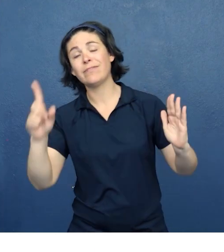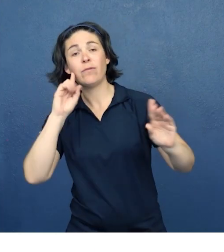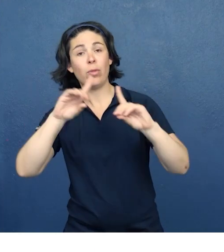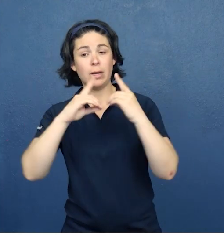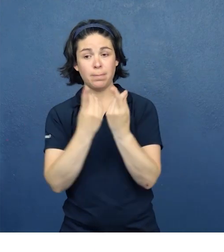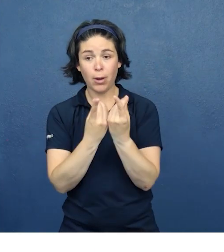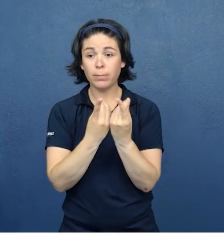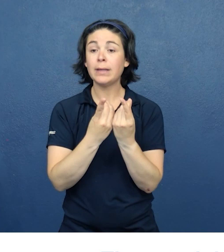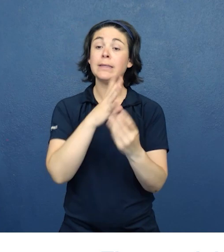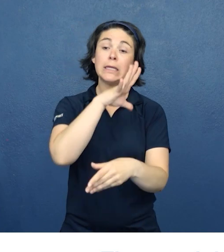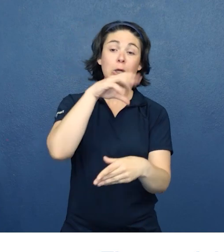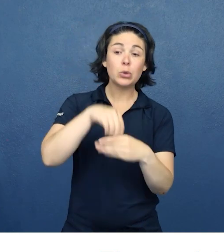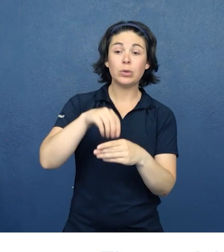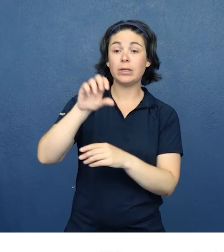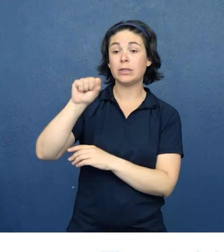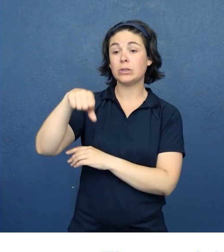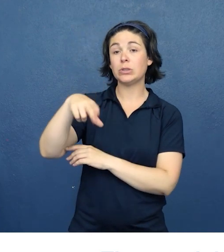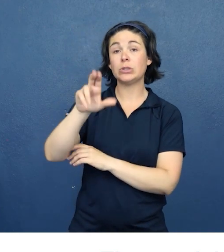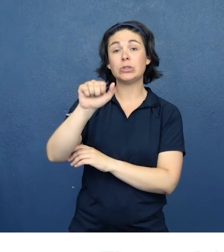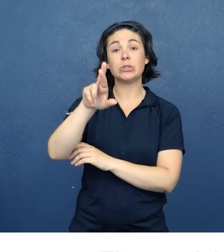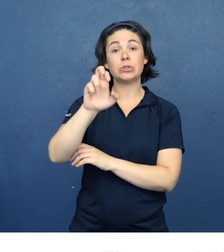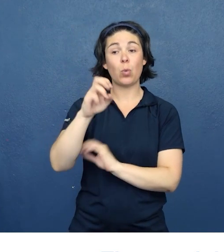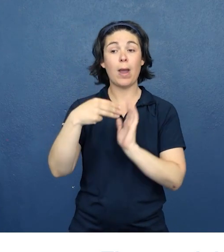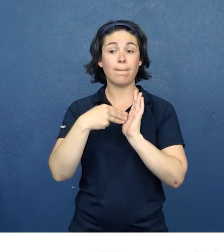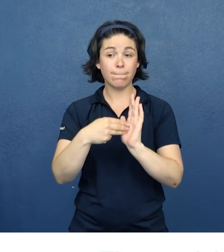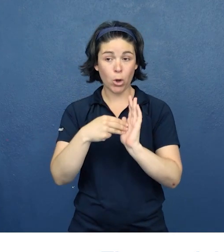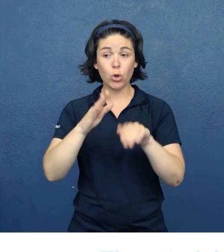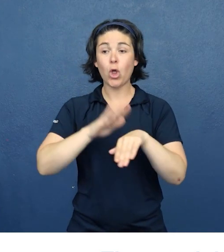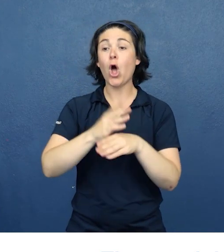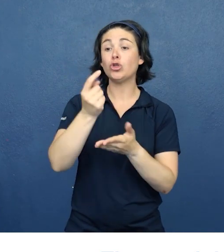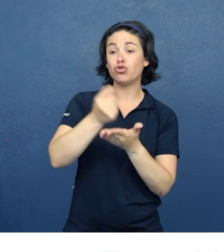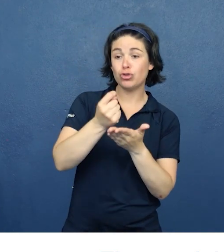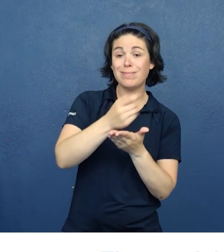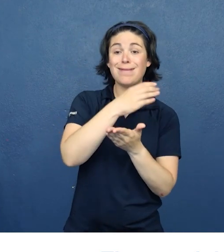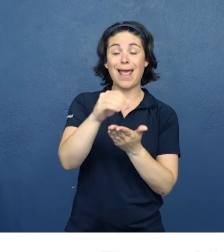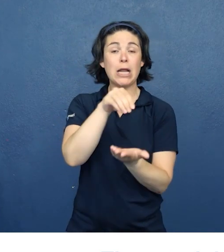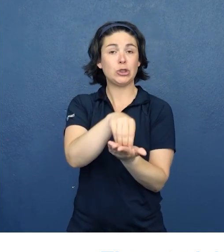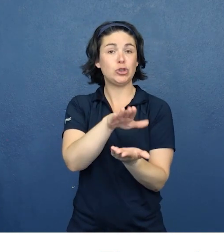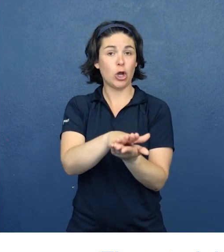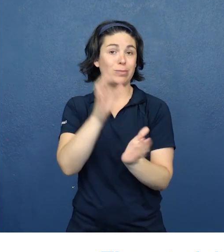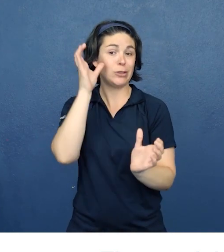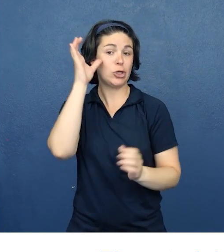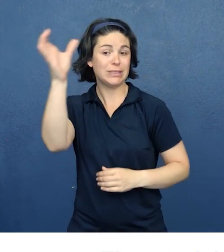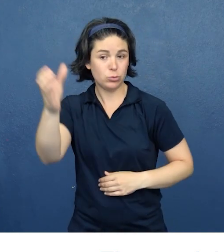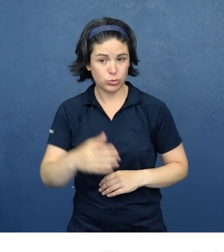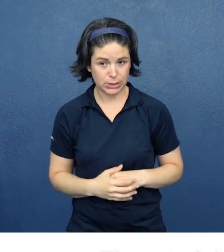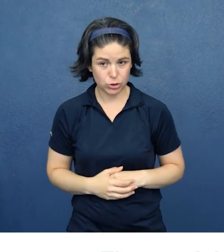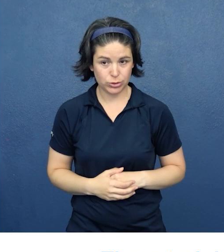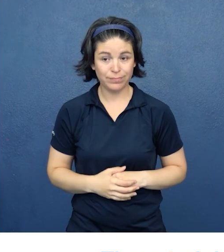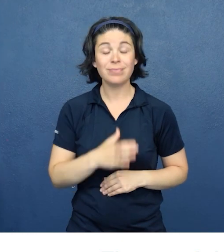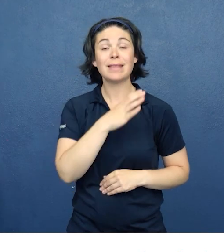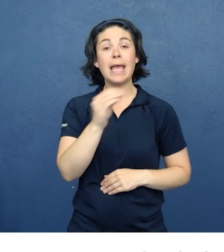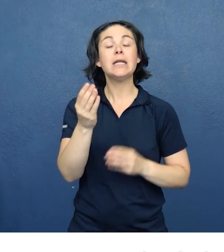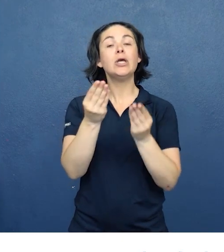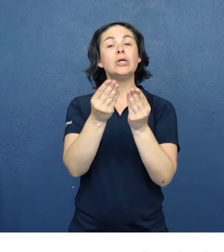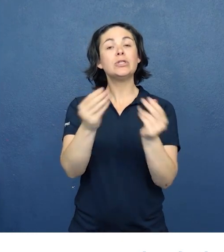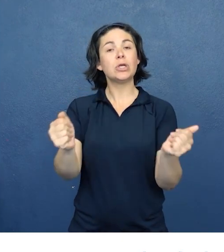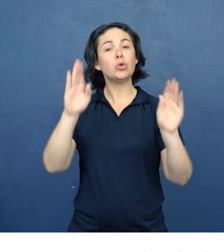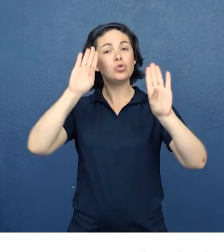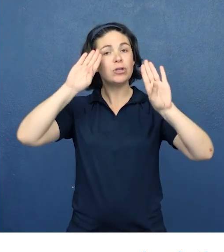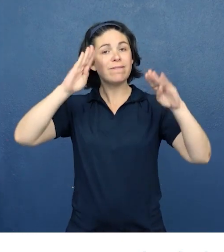department. These trainings include the SQUARE model on treatment and documentation conceptualization,